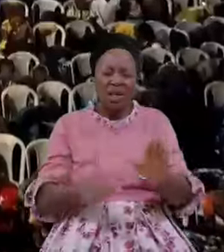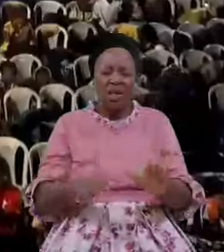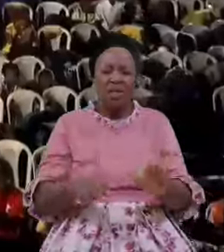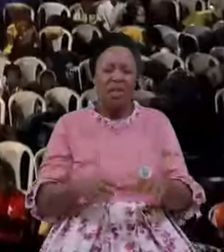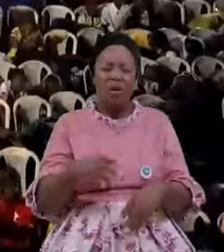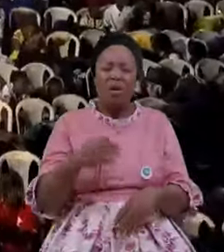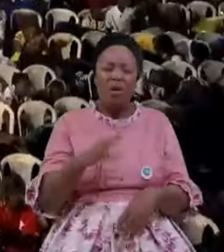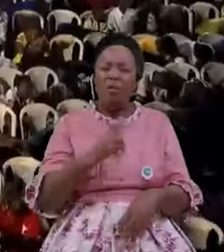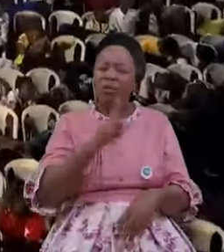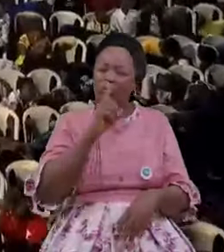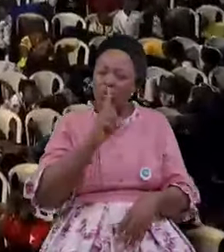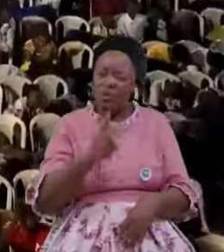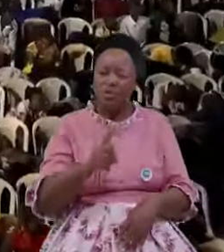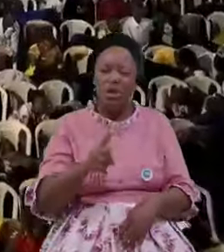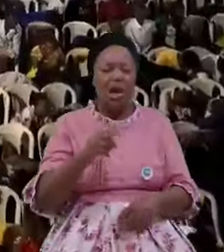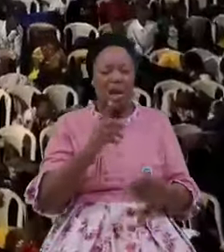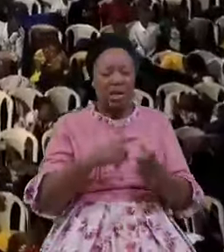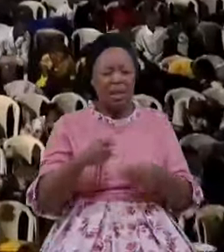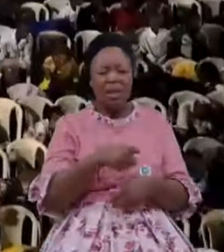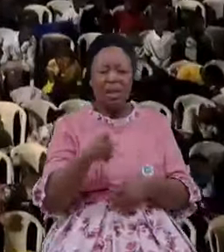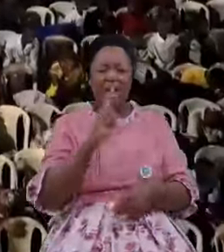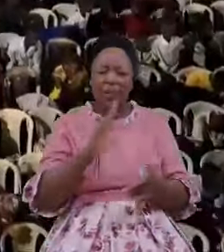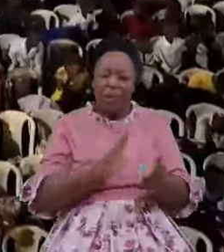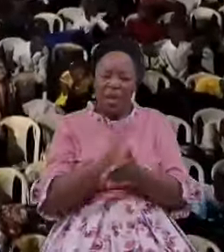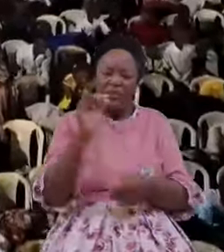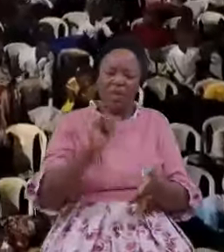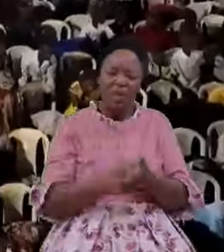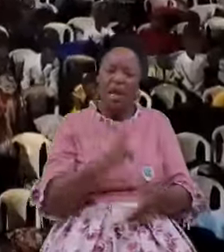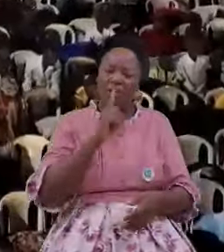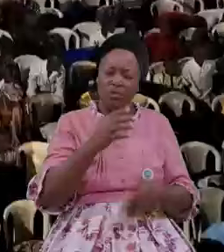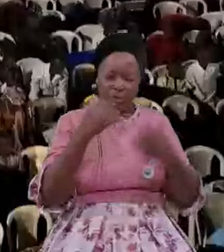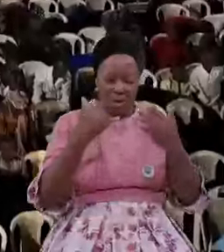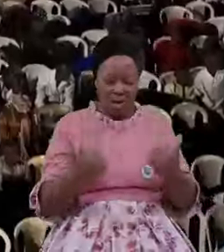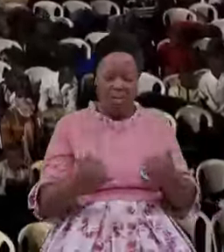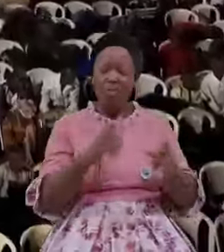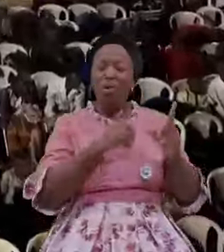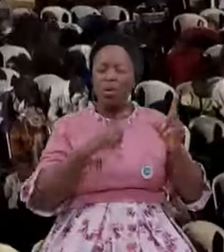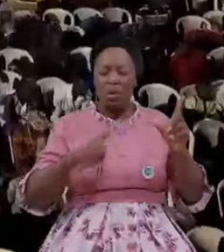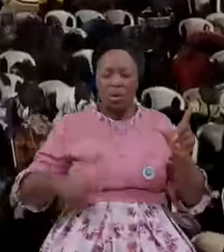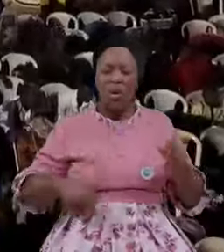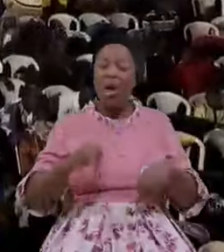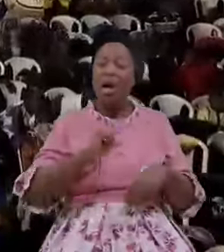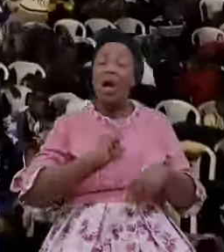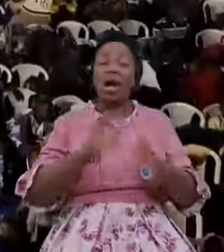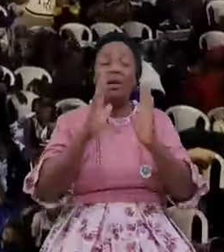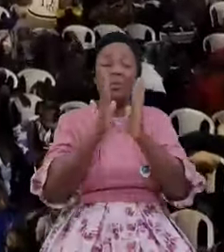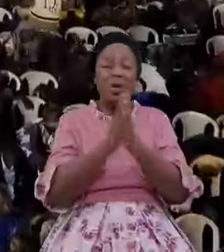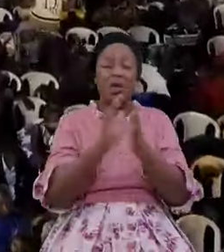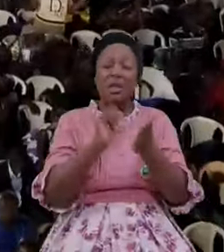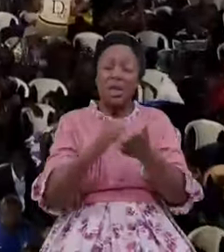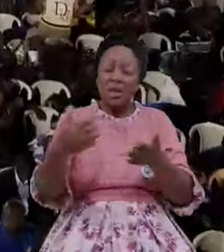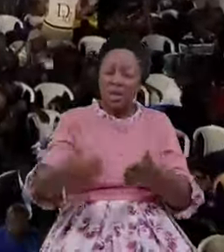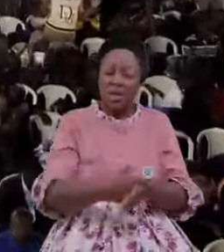are believing that fact right now. Lord, I pray new life will come